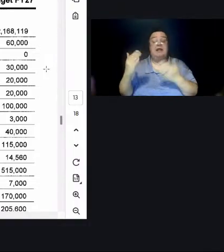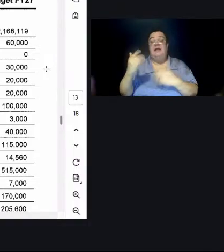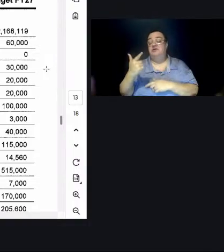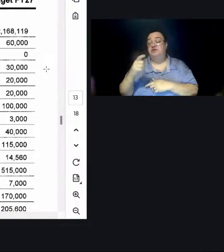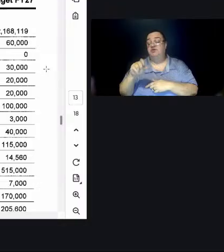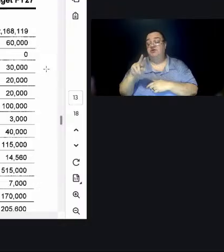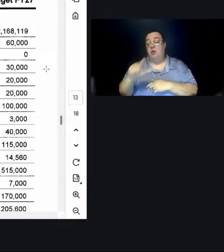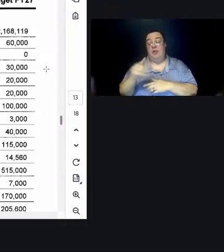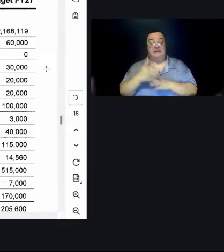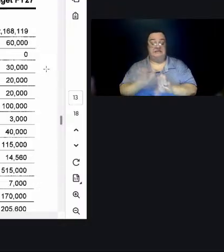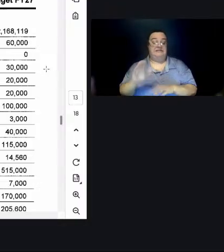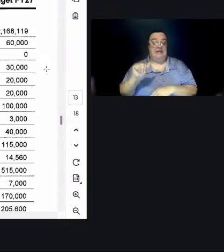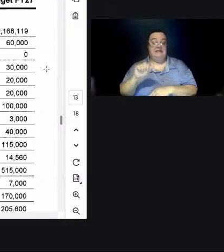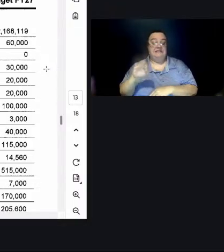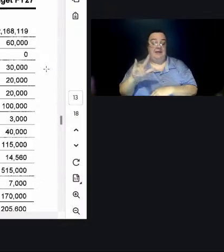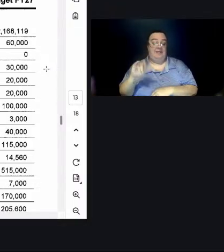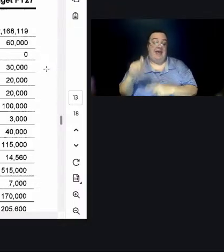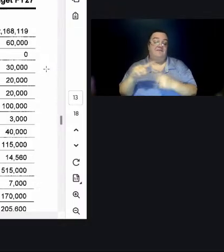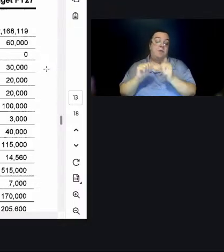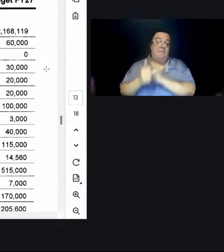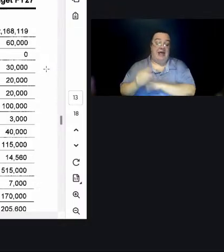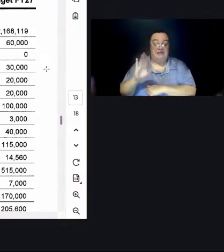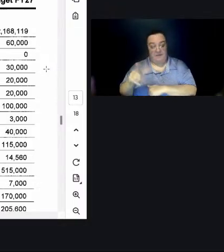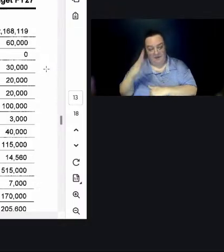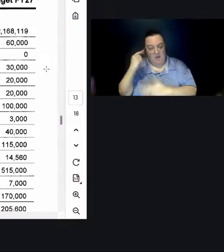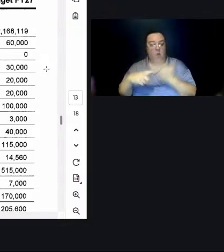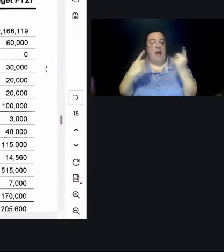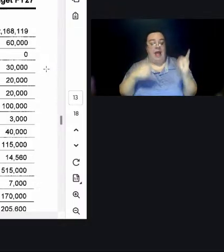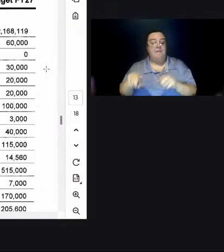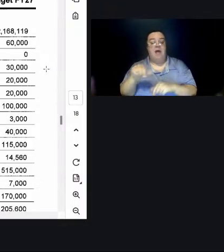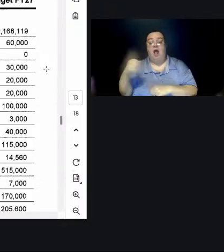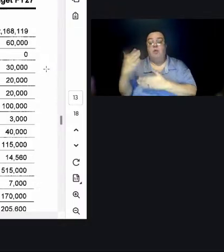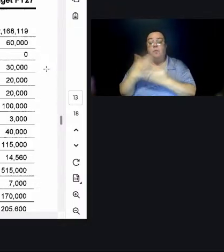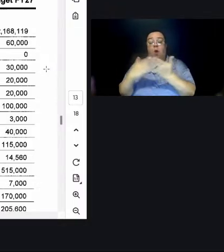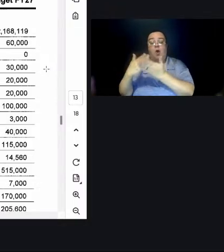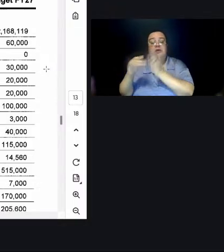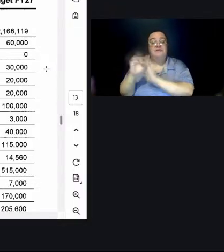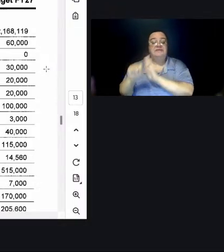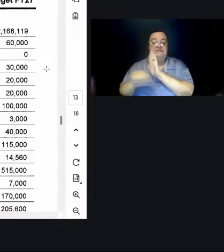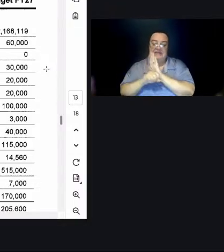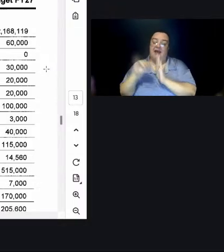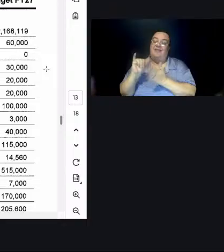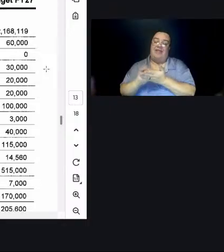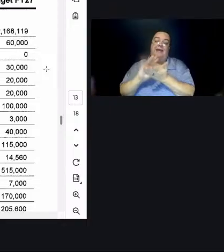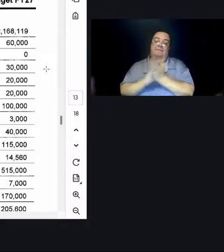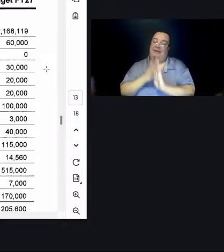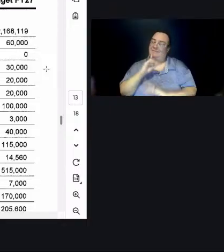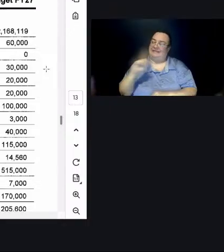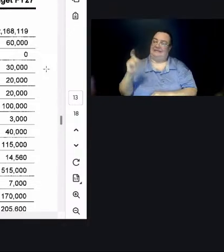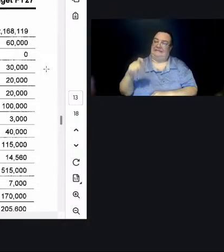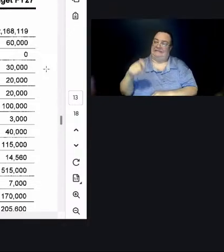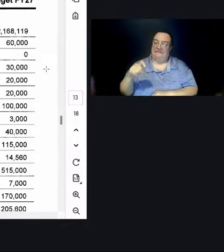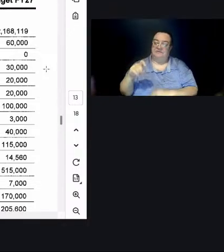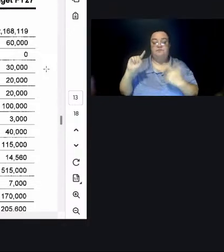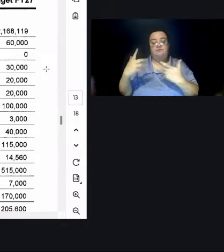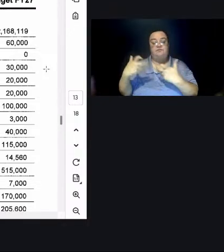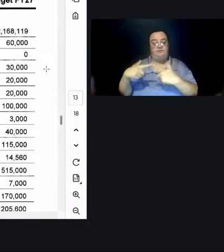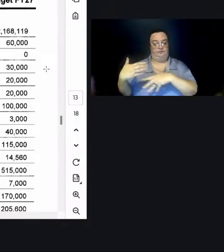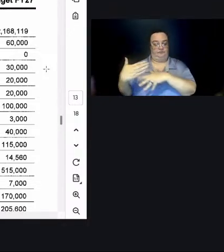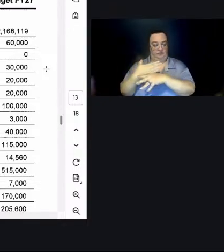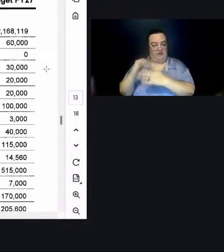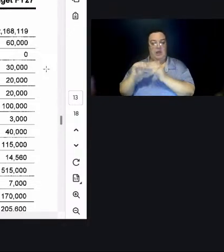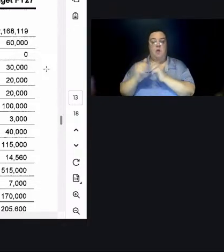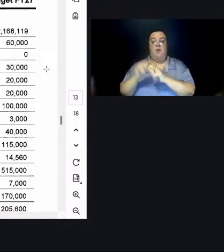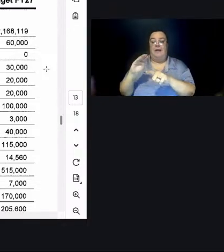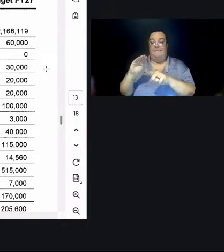what was happening in other parts of the state, that became necessary. So I just share that with the mayor and council